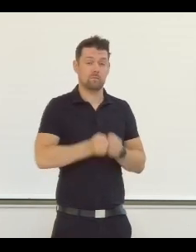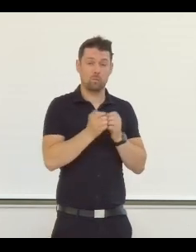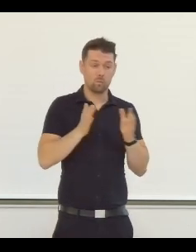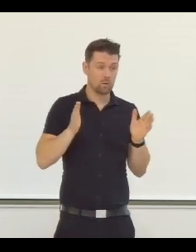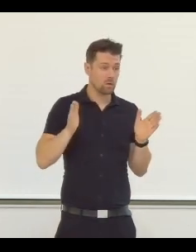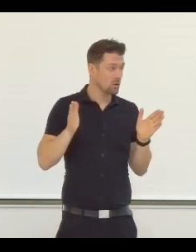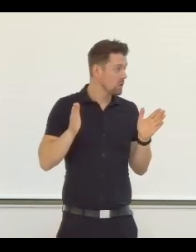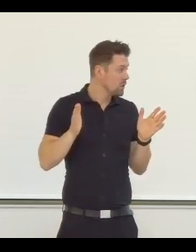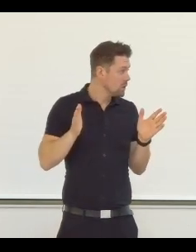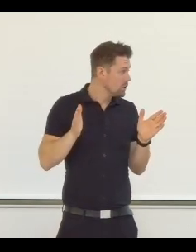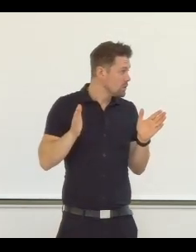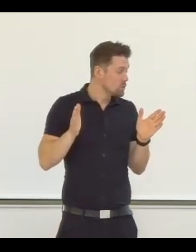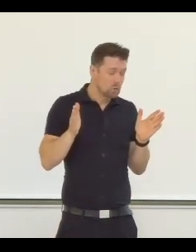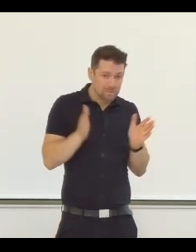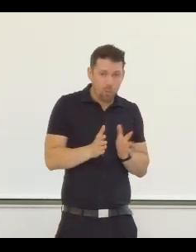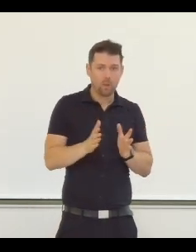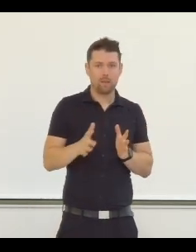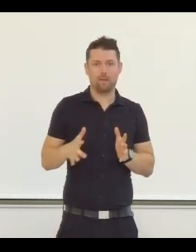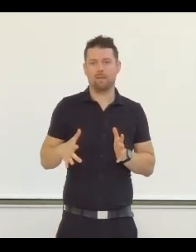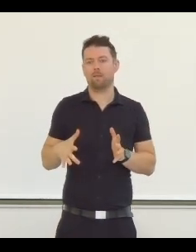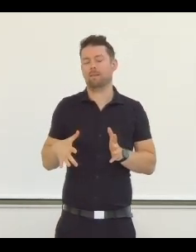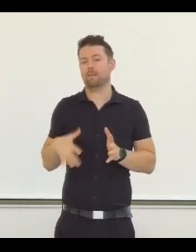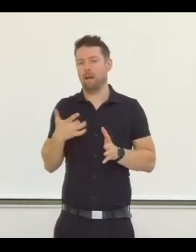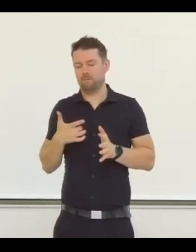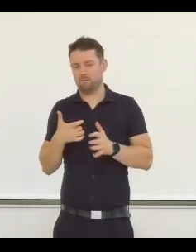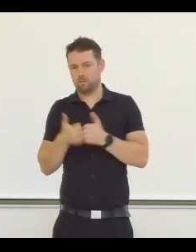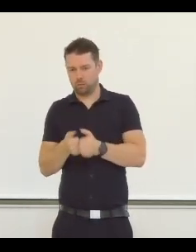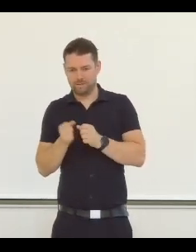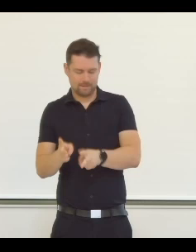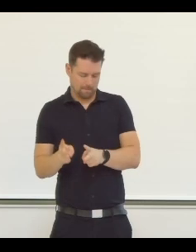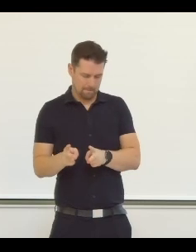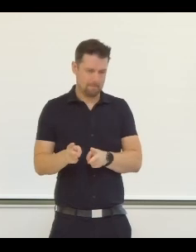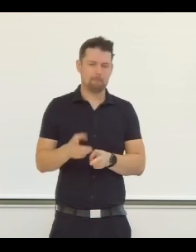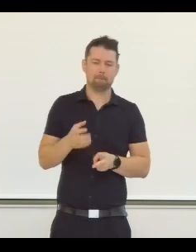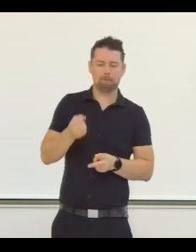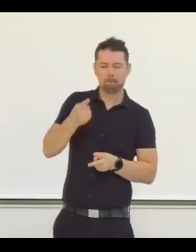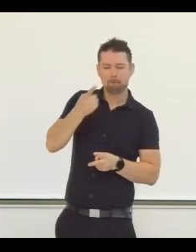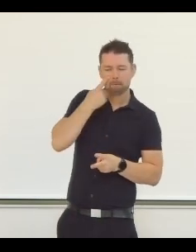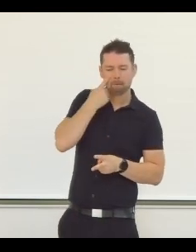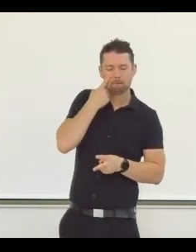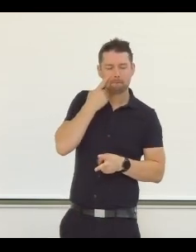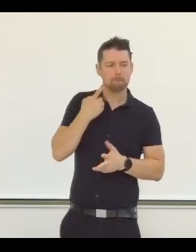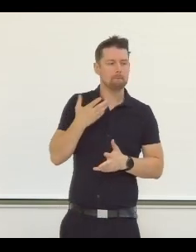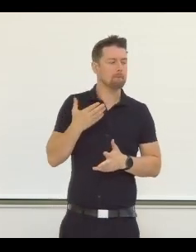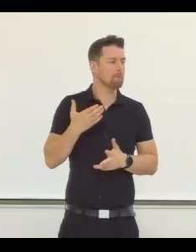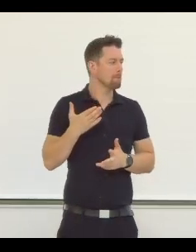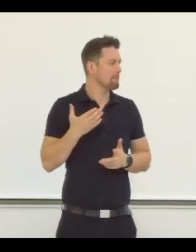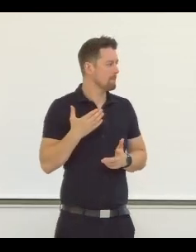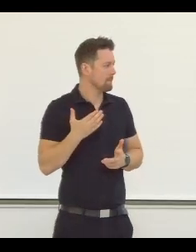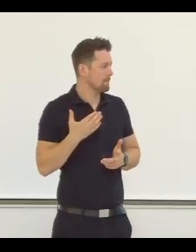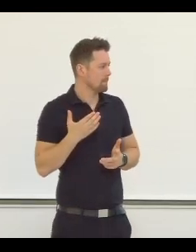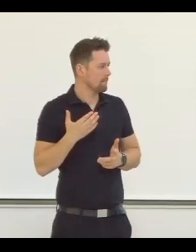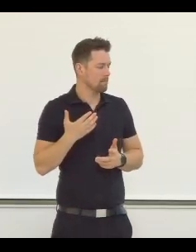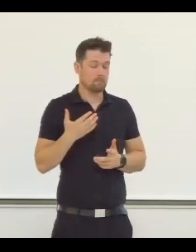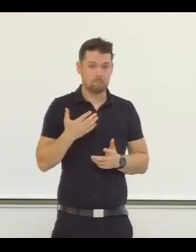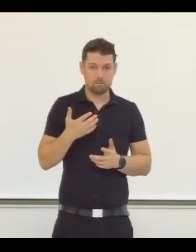a bioregenerative life support system, a photobioreactor, and looked into, you know, what does